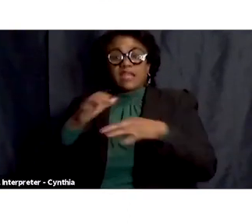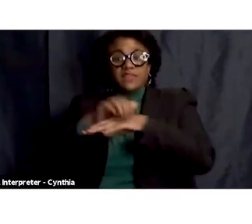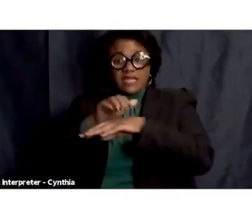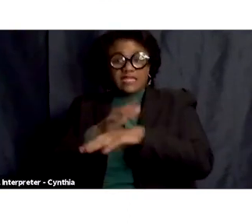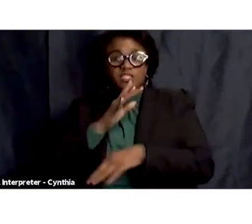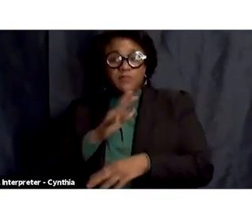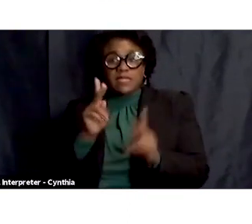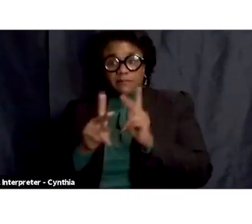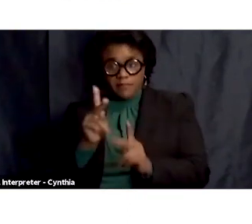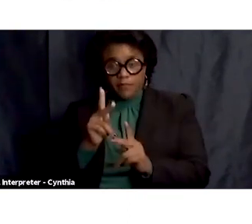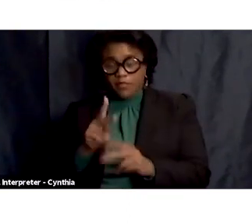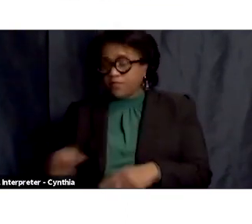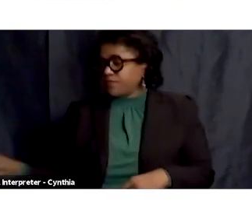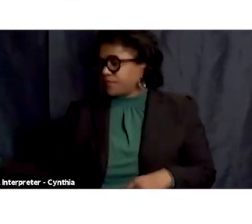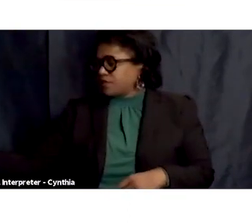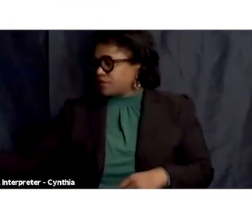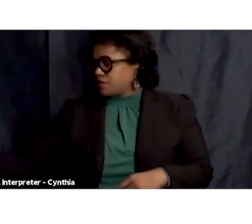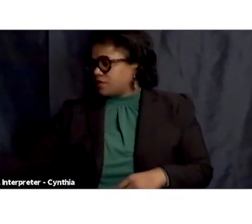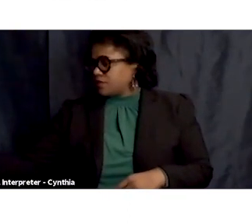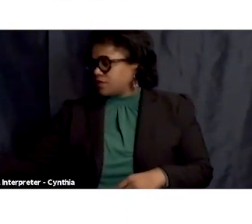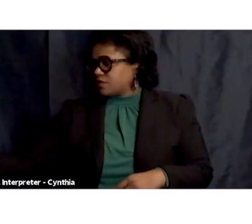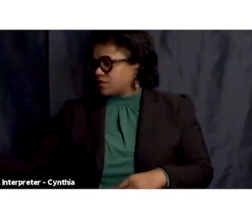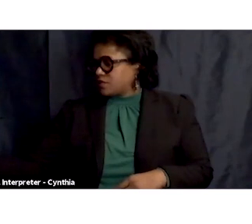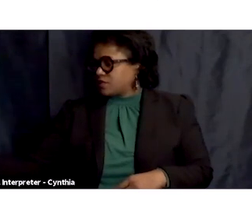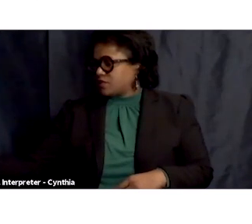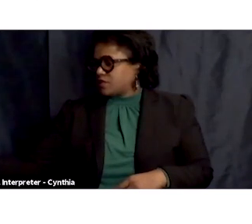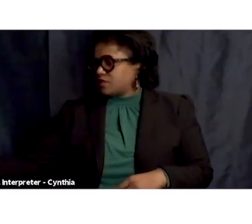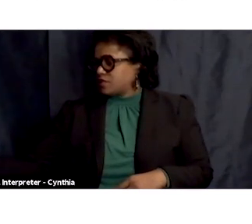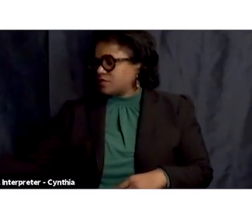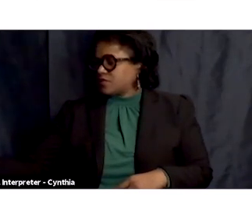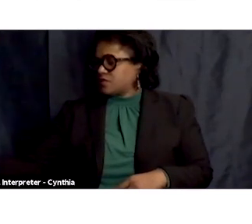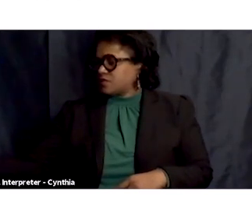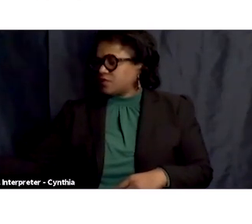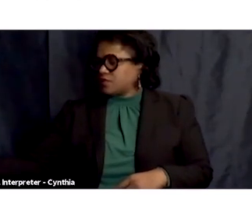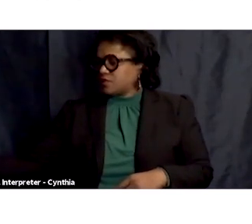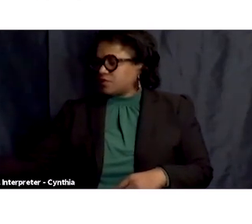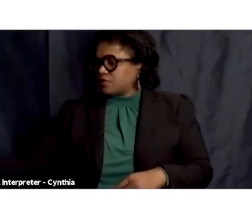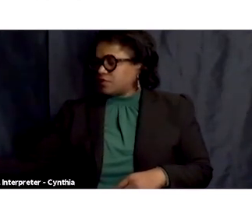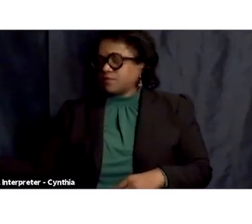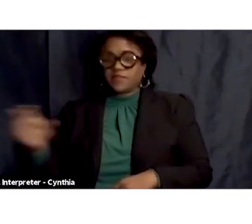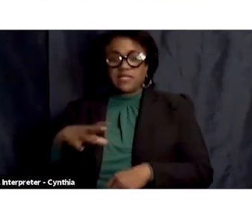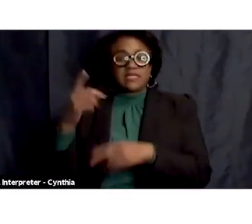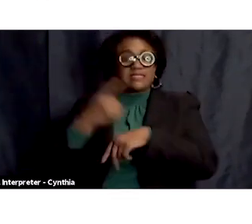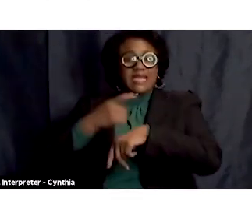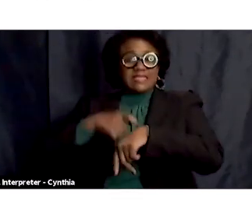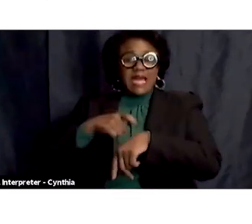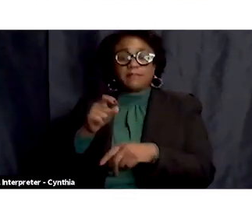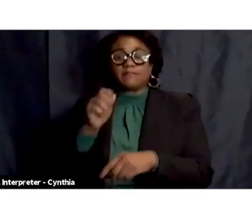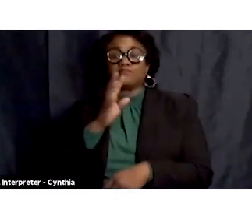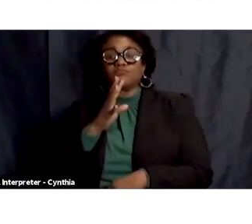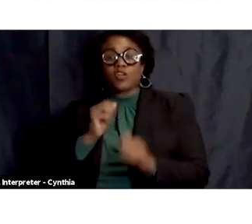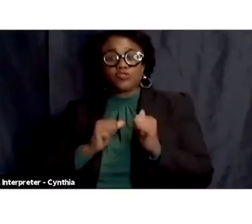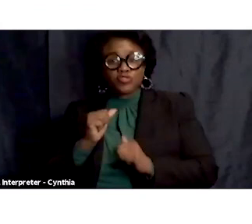media, especially through Democracy Now! And Vice News, NBC News, some daytime talk shows, to talk